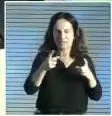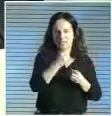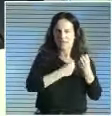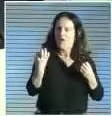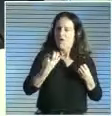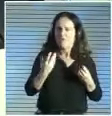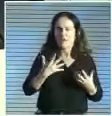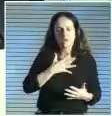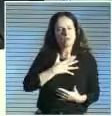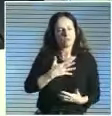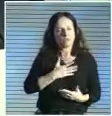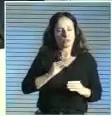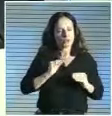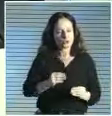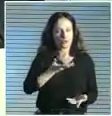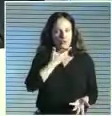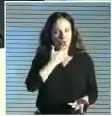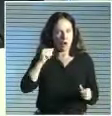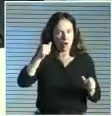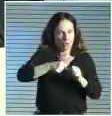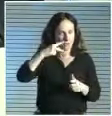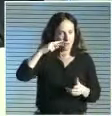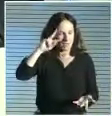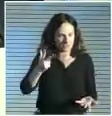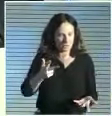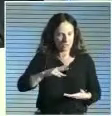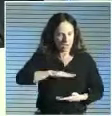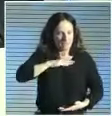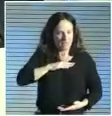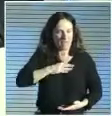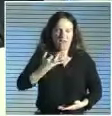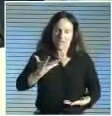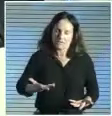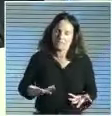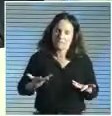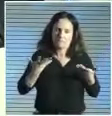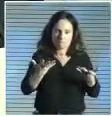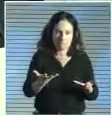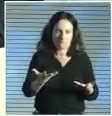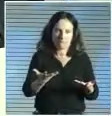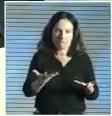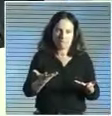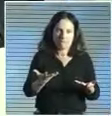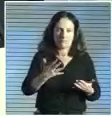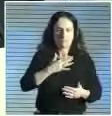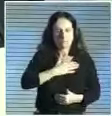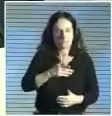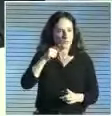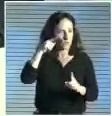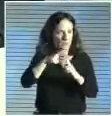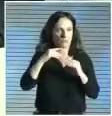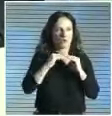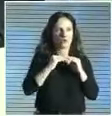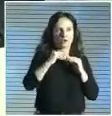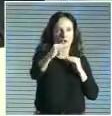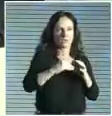capacities that they have, and share this. In sustainability, we don't compete. And this is something that we need to understand very